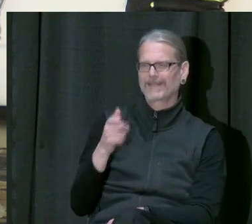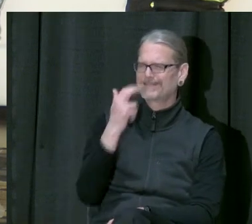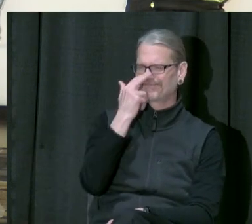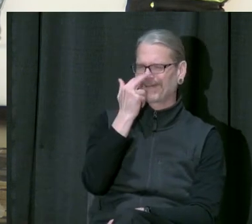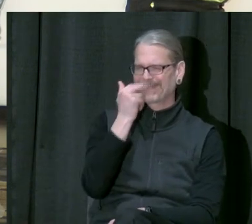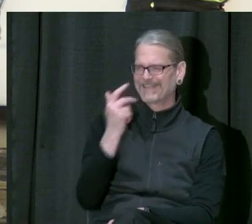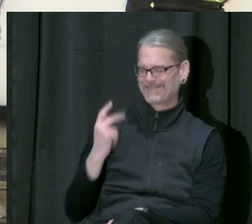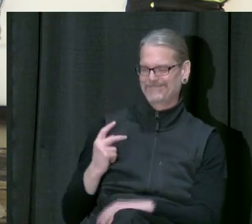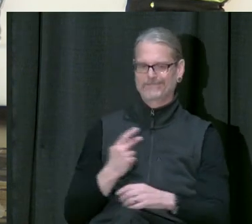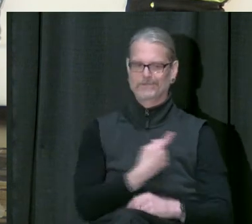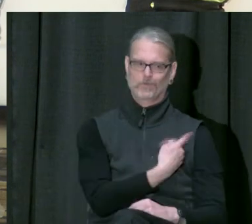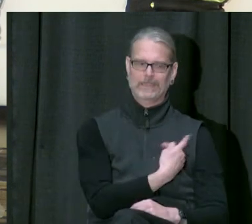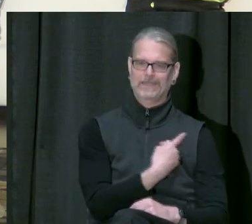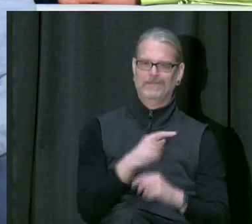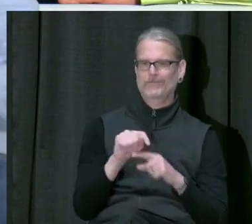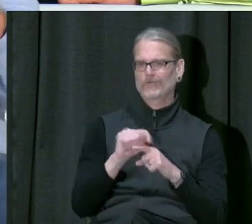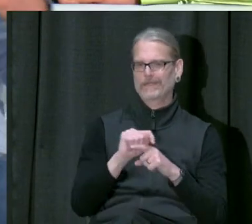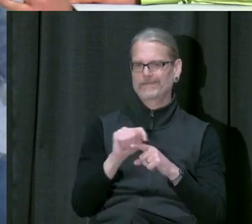do training,